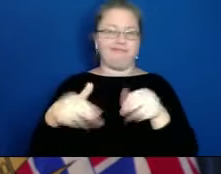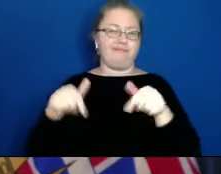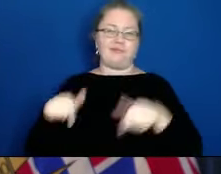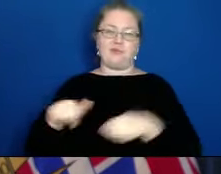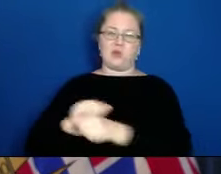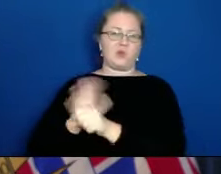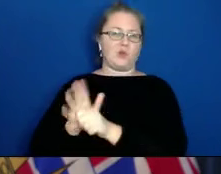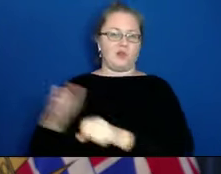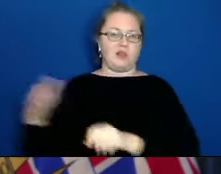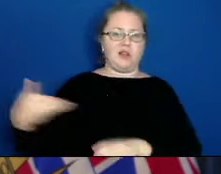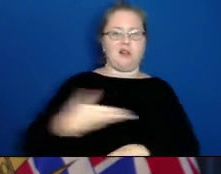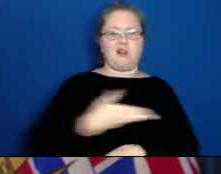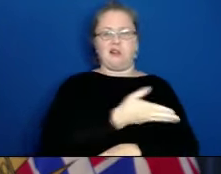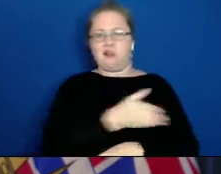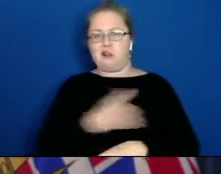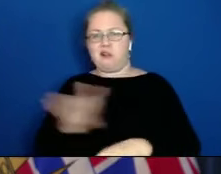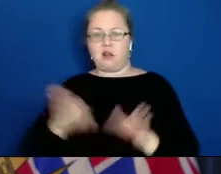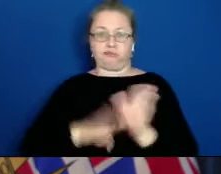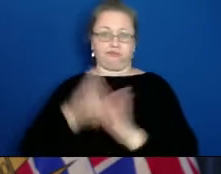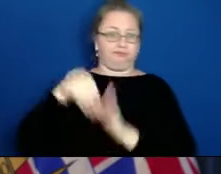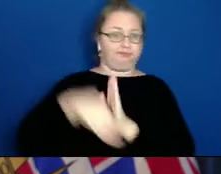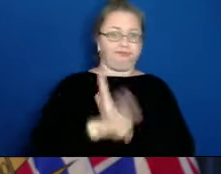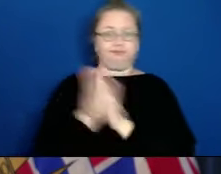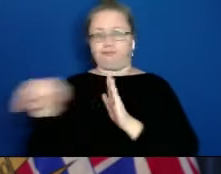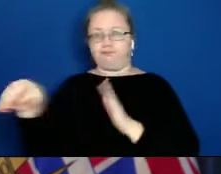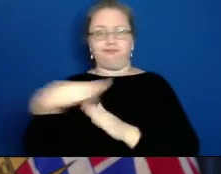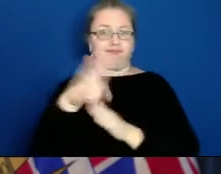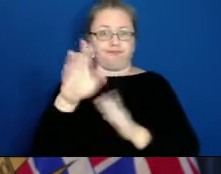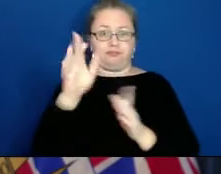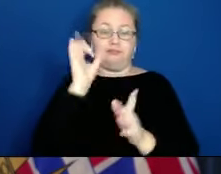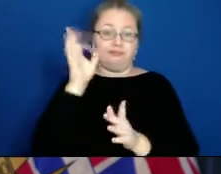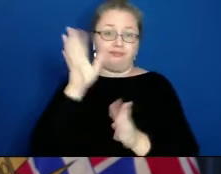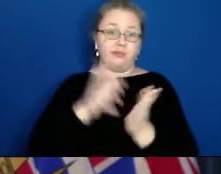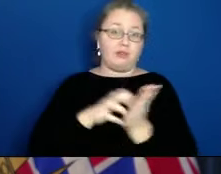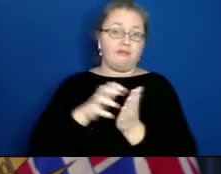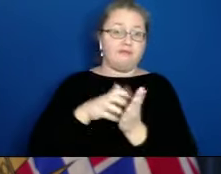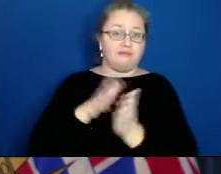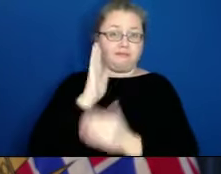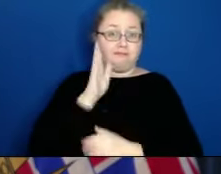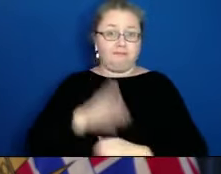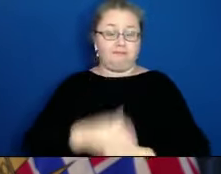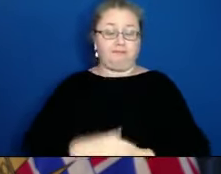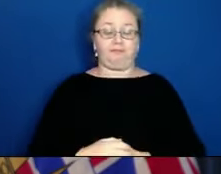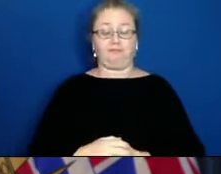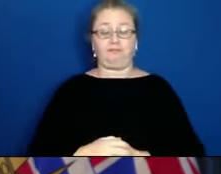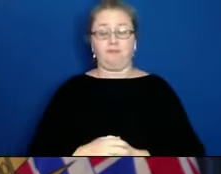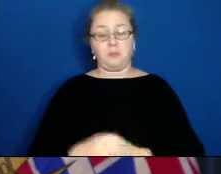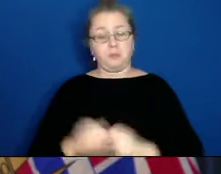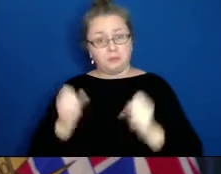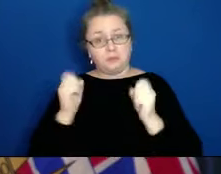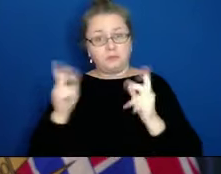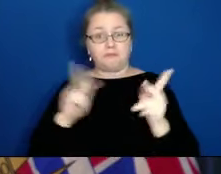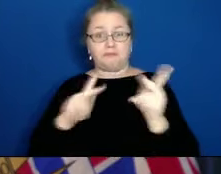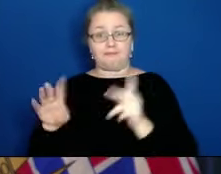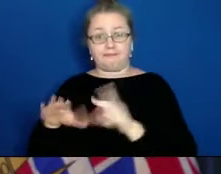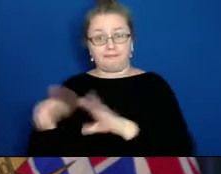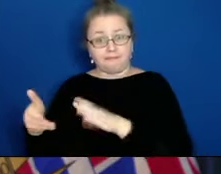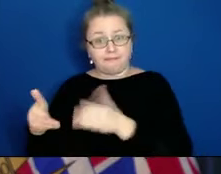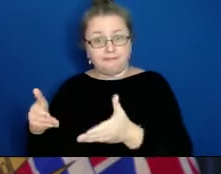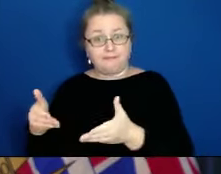know, we have seen a significant rise in new cases, hospitalizations, and tragically,